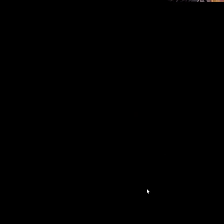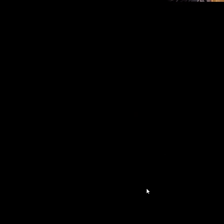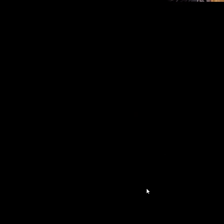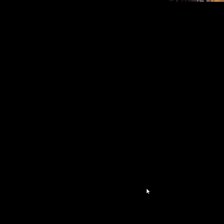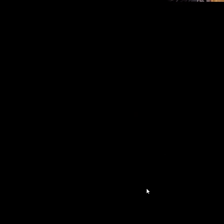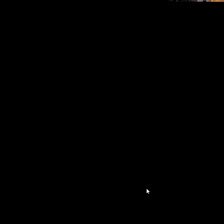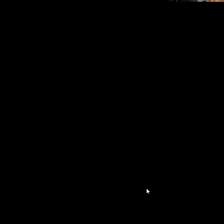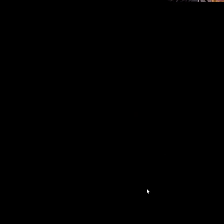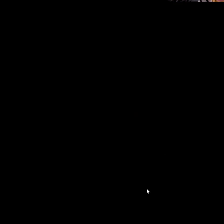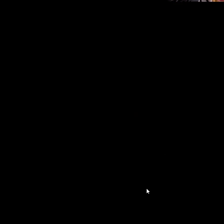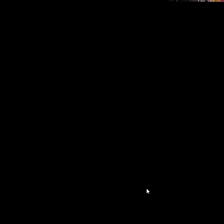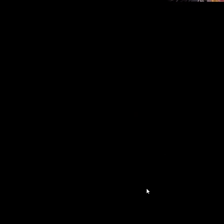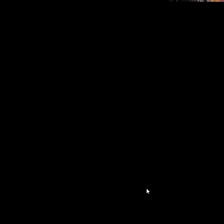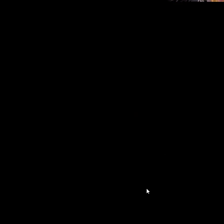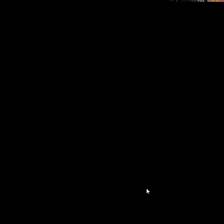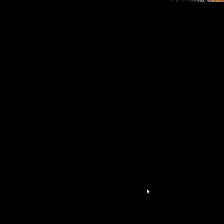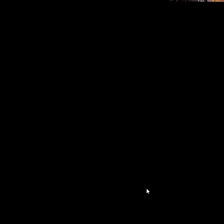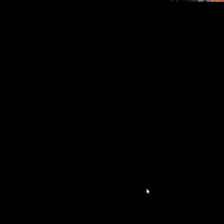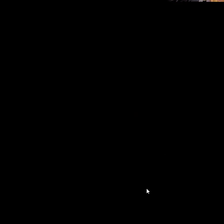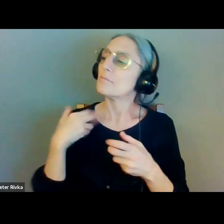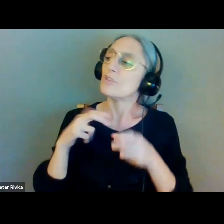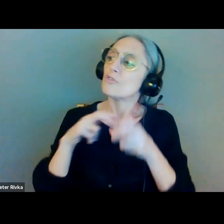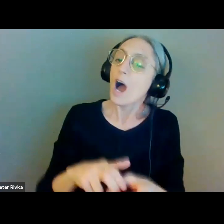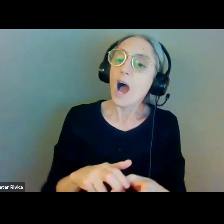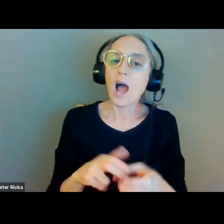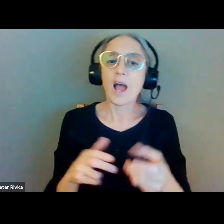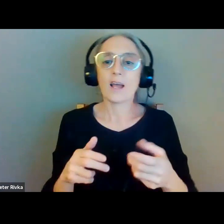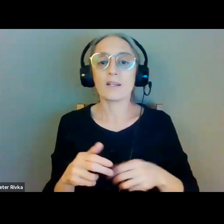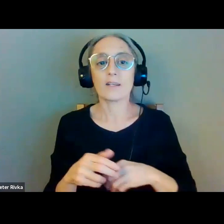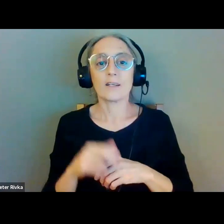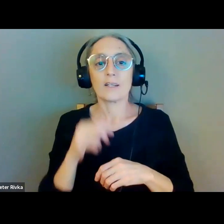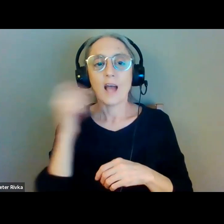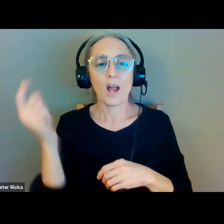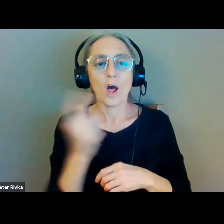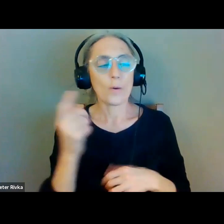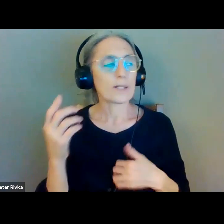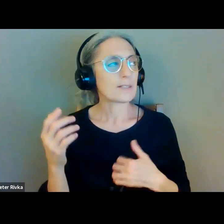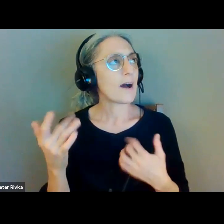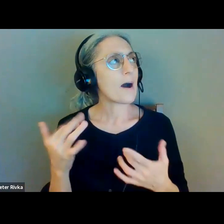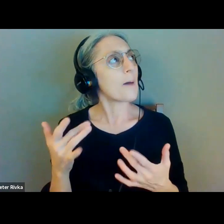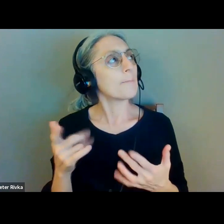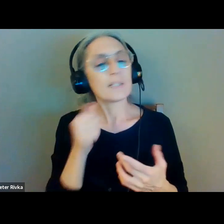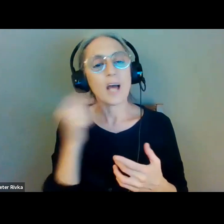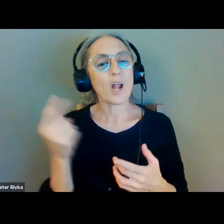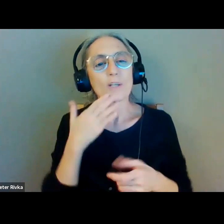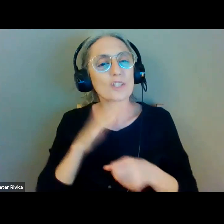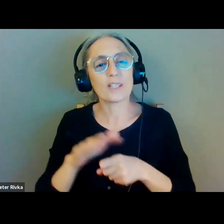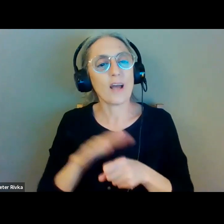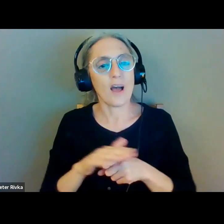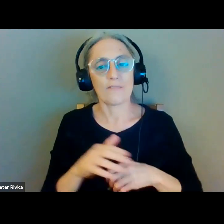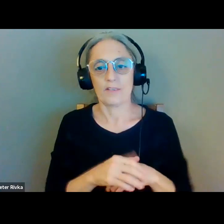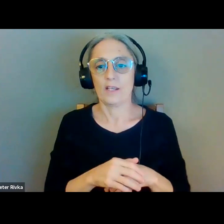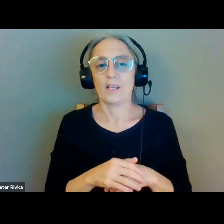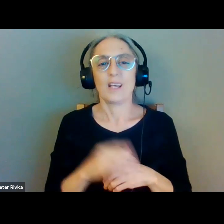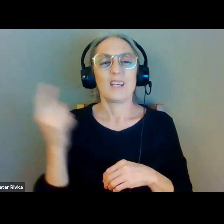give you rides doesn't always um doesn't always cut it uh you because that you then somebody used the word